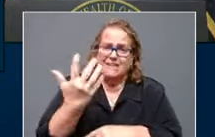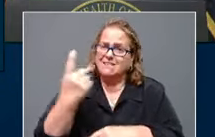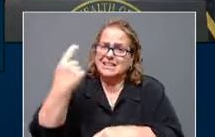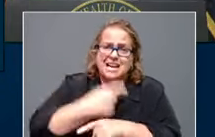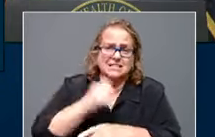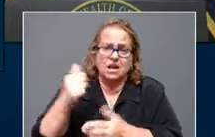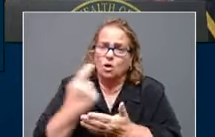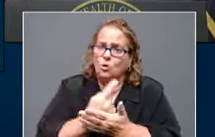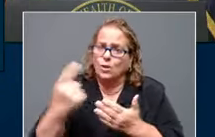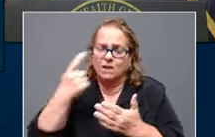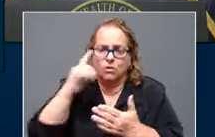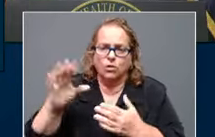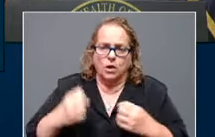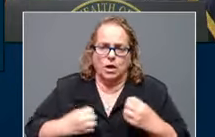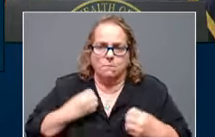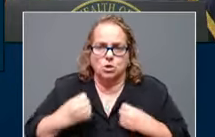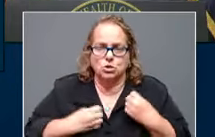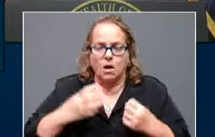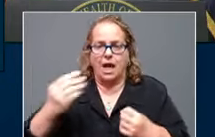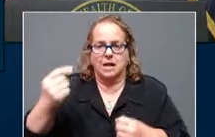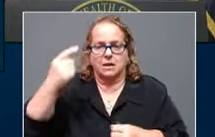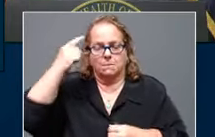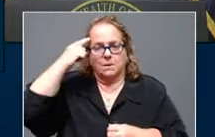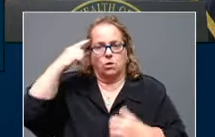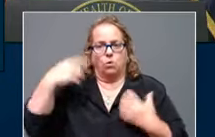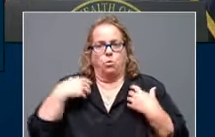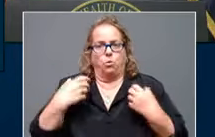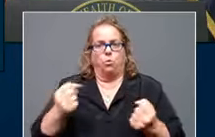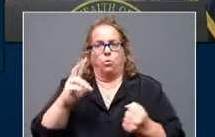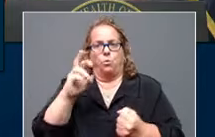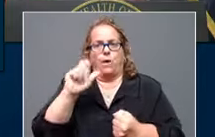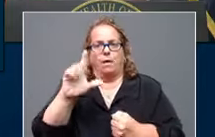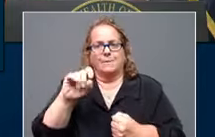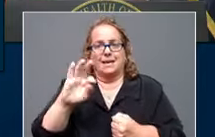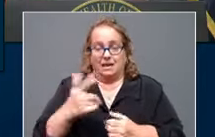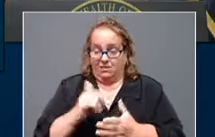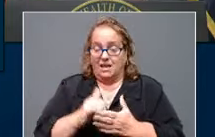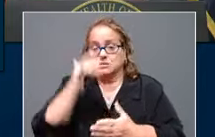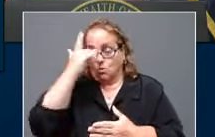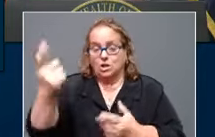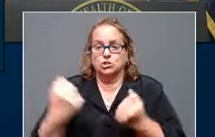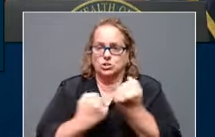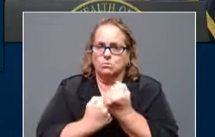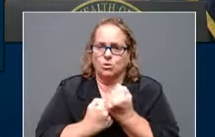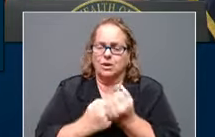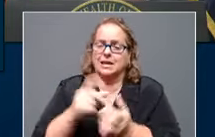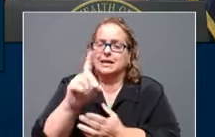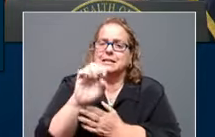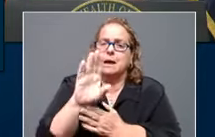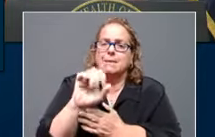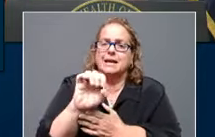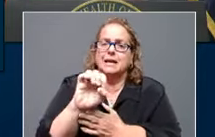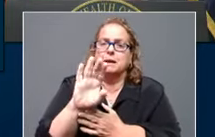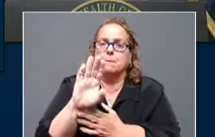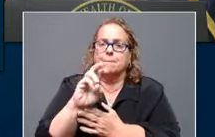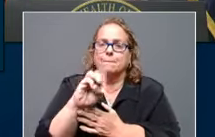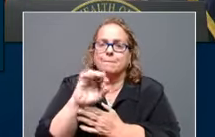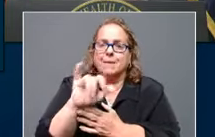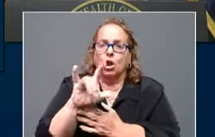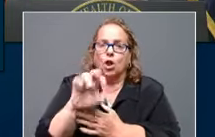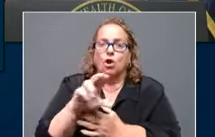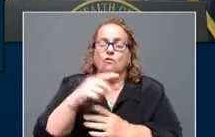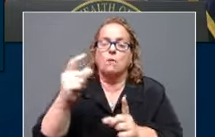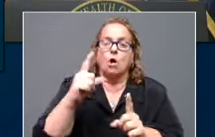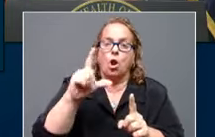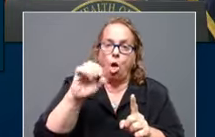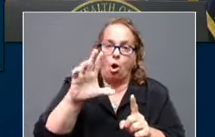it makes sense to use another great strategy to prevent infection: wearing a mask. She's pointing out that so many of our kids